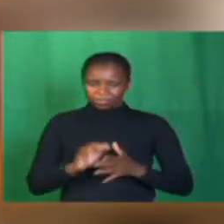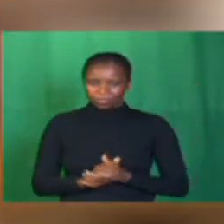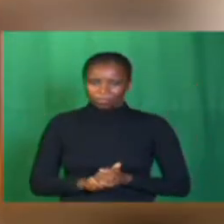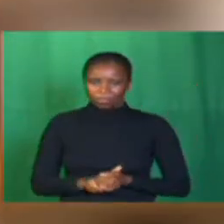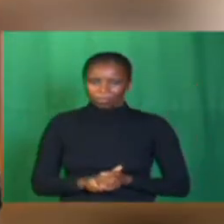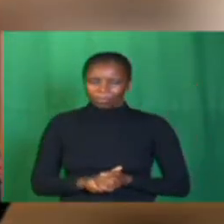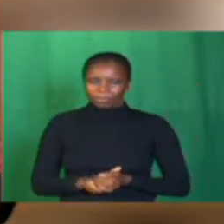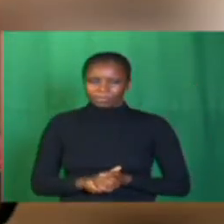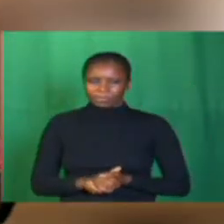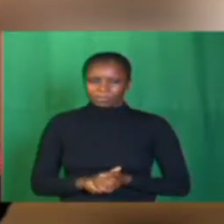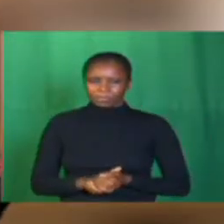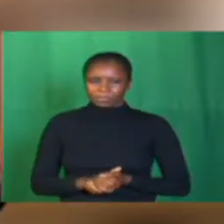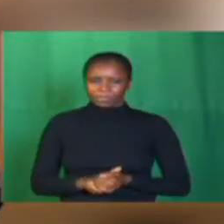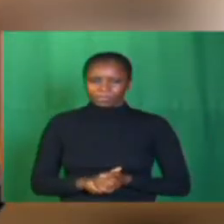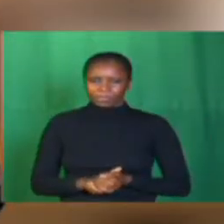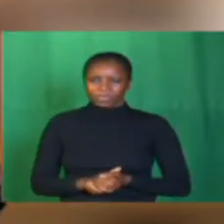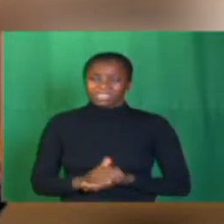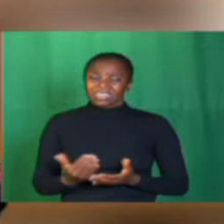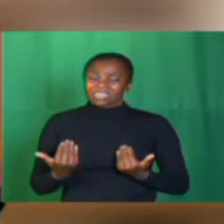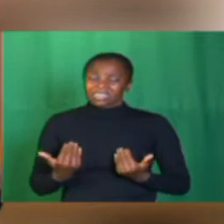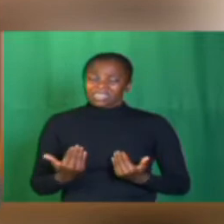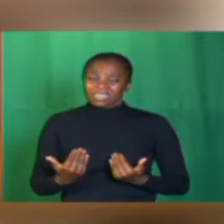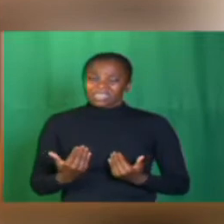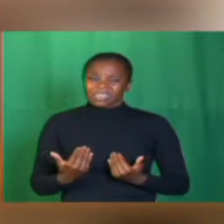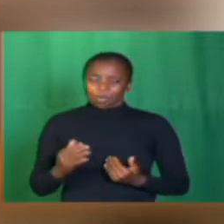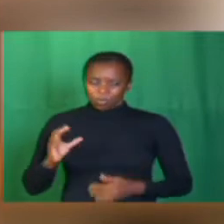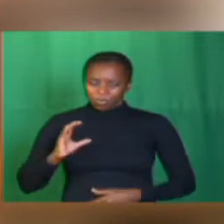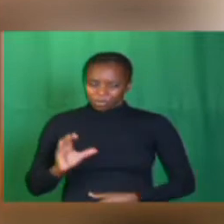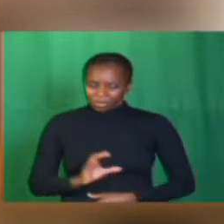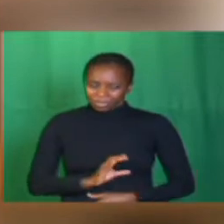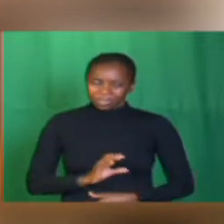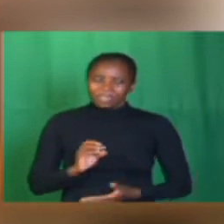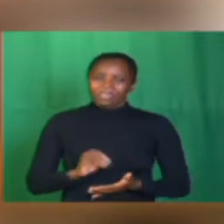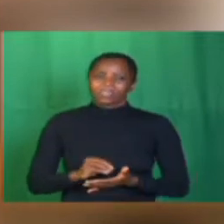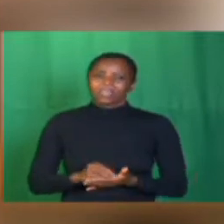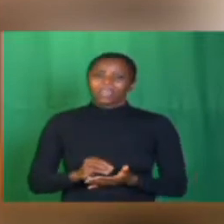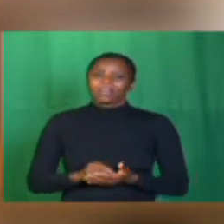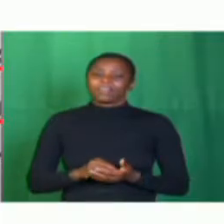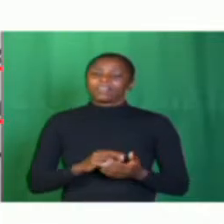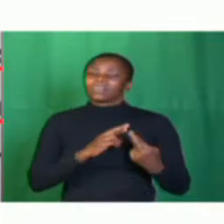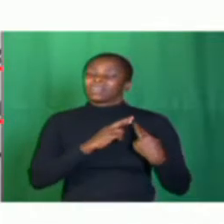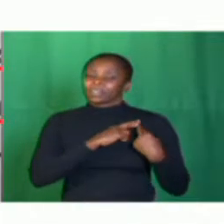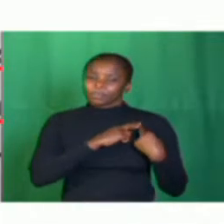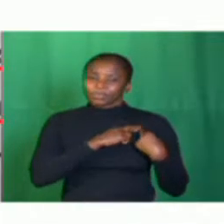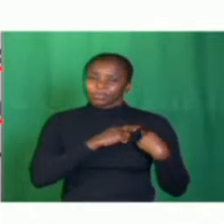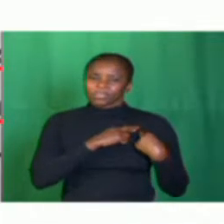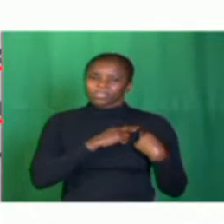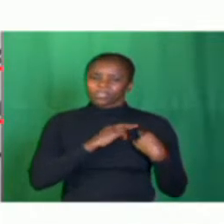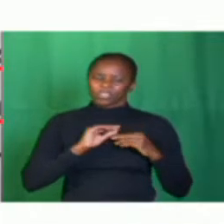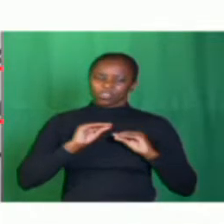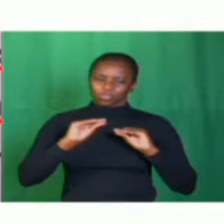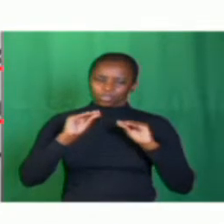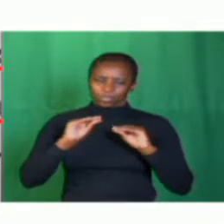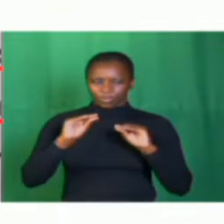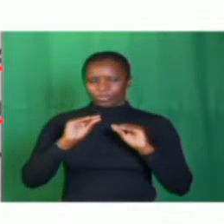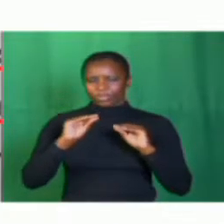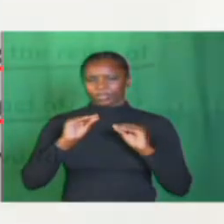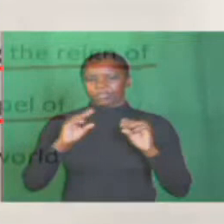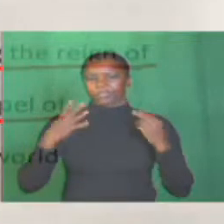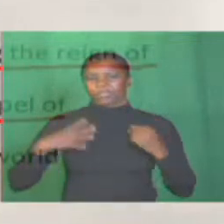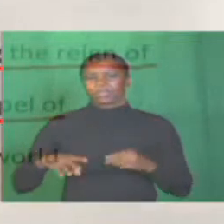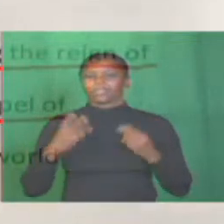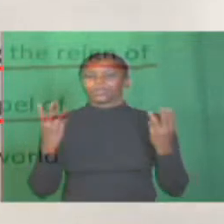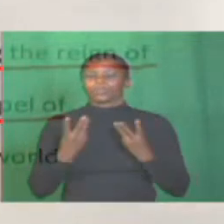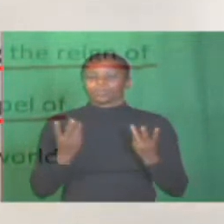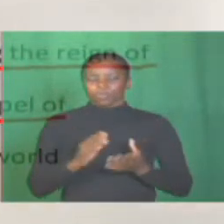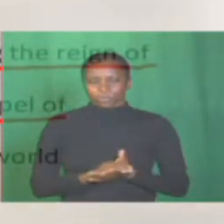It is a reminder that Christians have a responsibility of preaching the gospel of repentance and